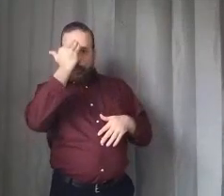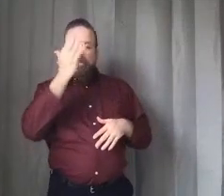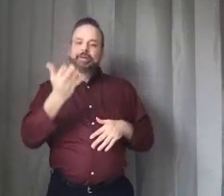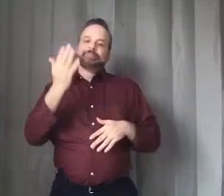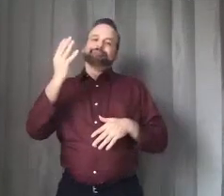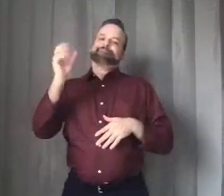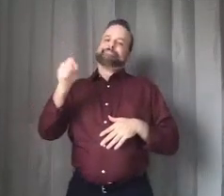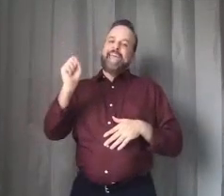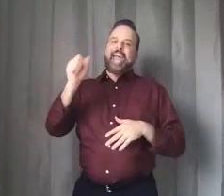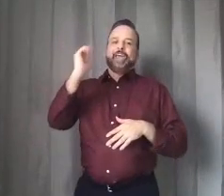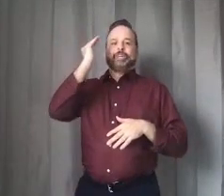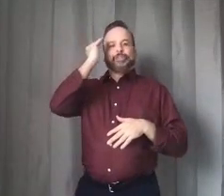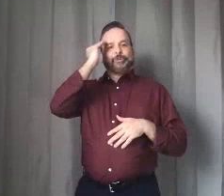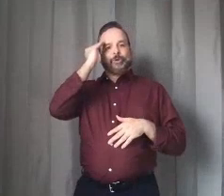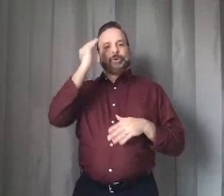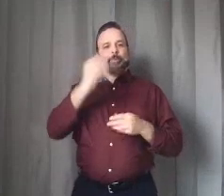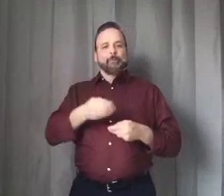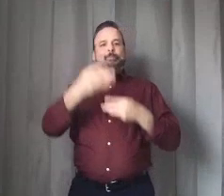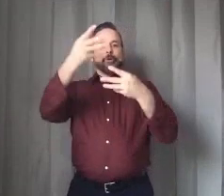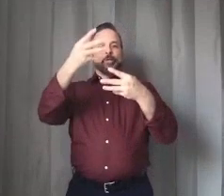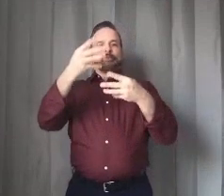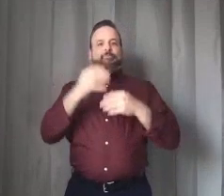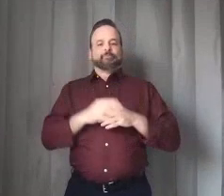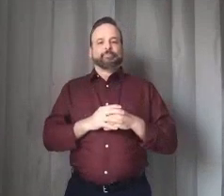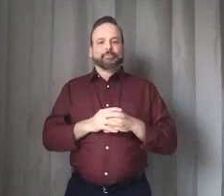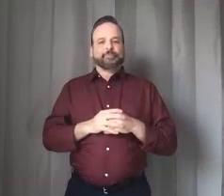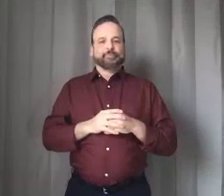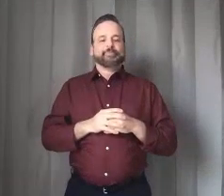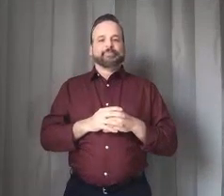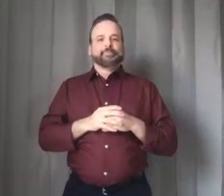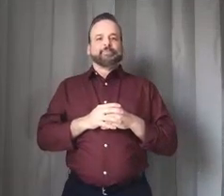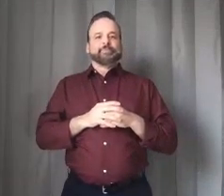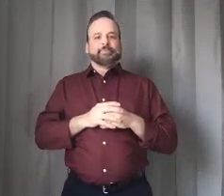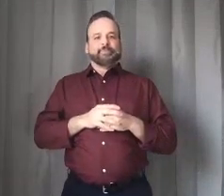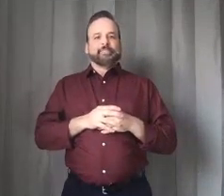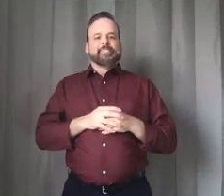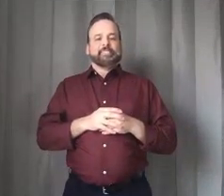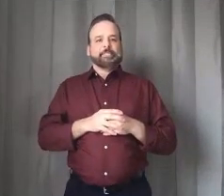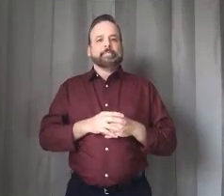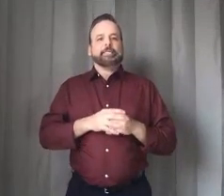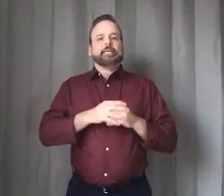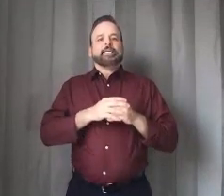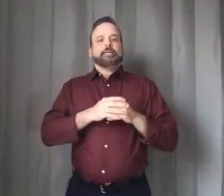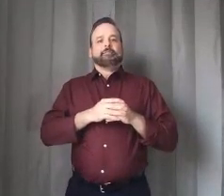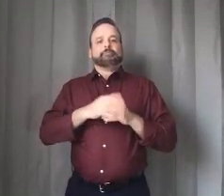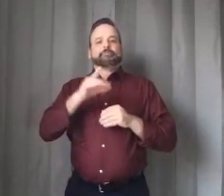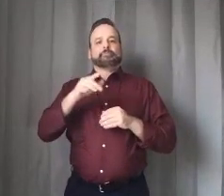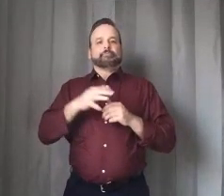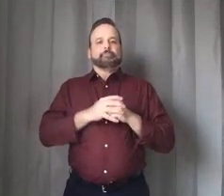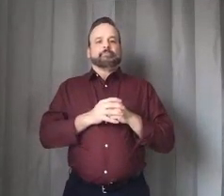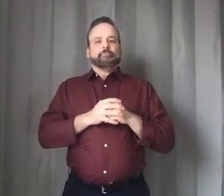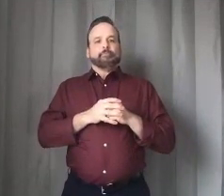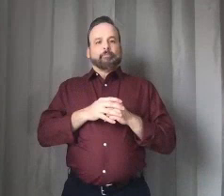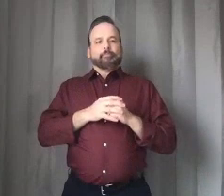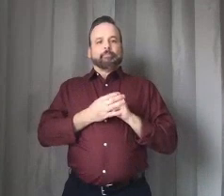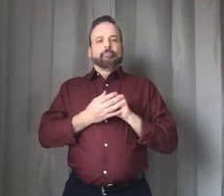You know, let me pull up. It's the time I have. Sorry. I'm going to go into my